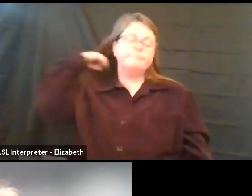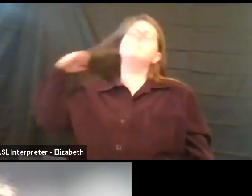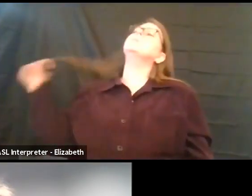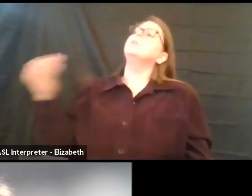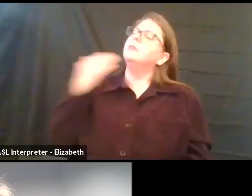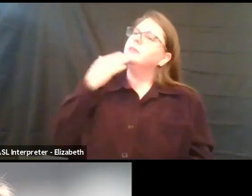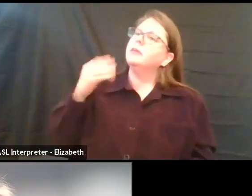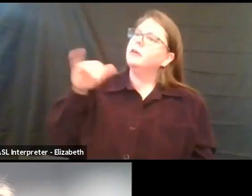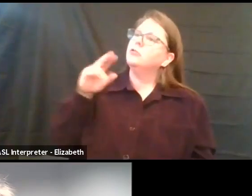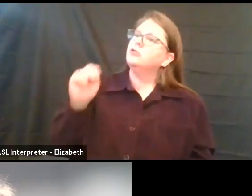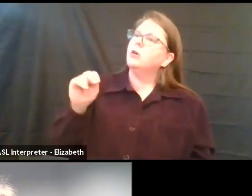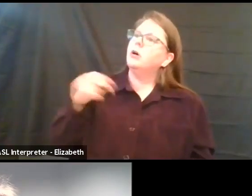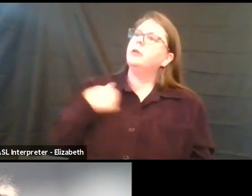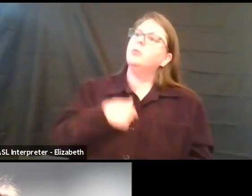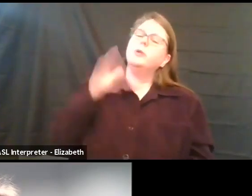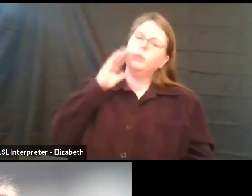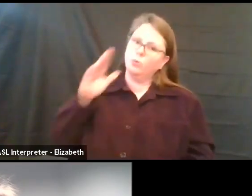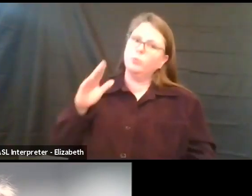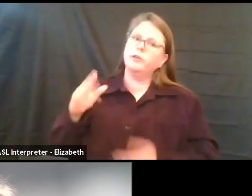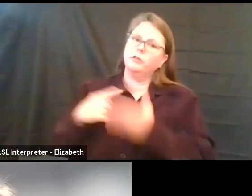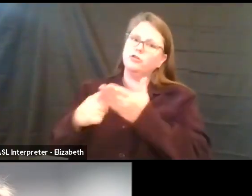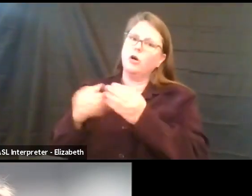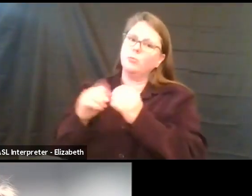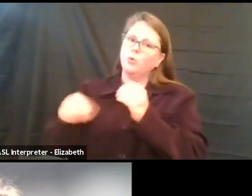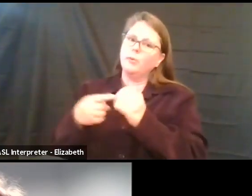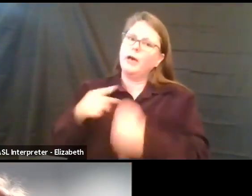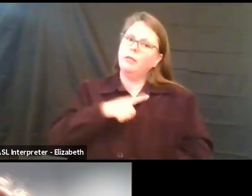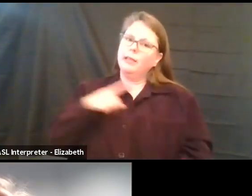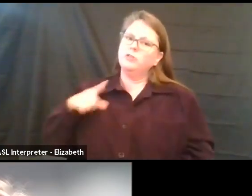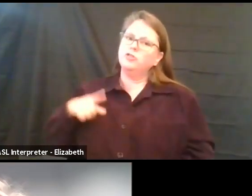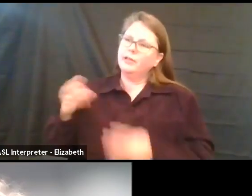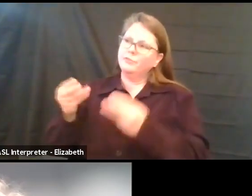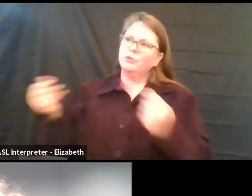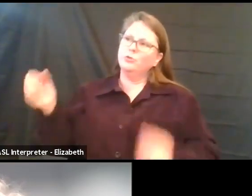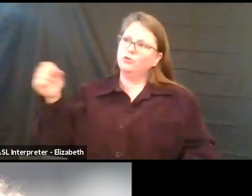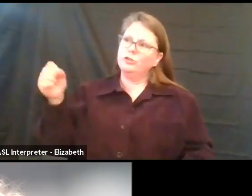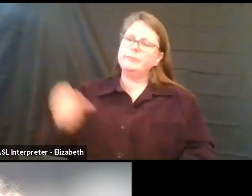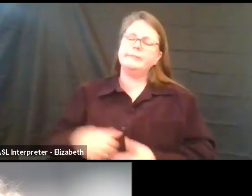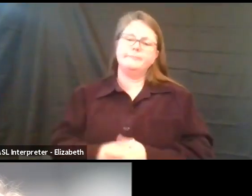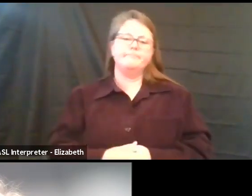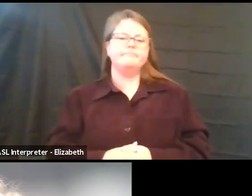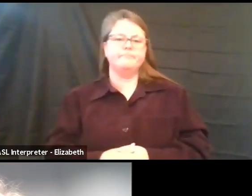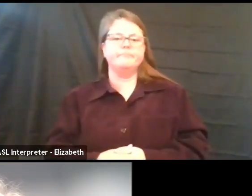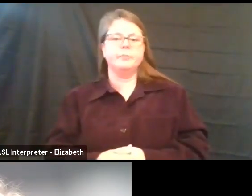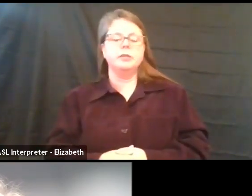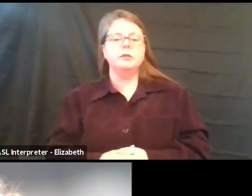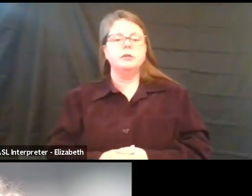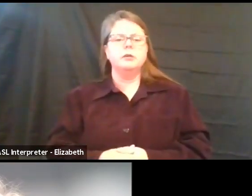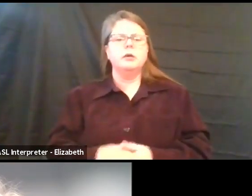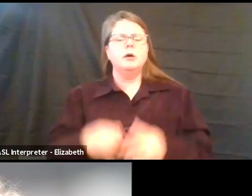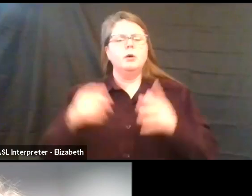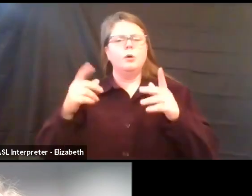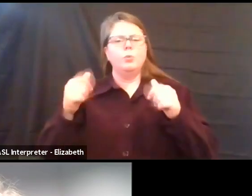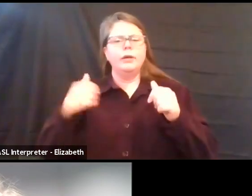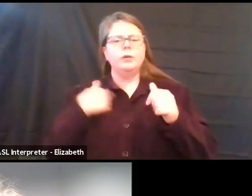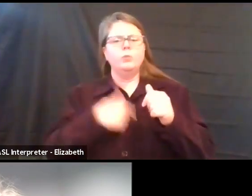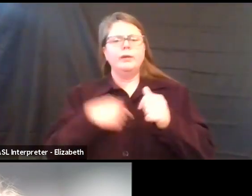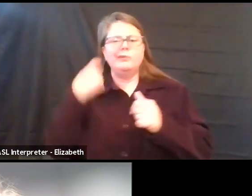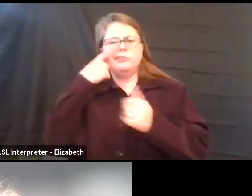solutions. I want to go back. I realized when we were talking about both insurance and then FEMA, there is